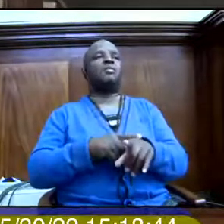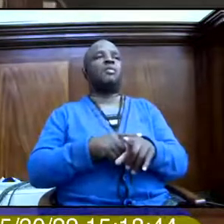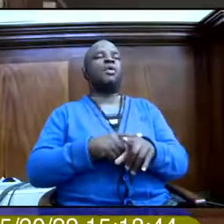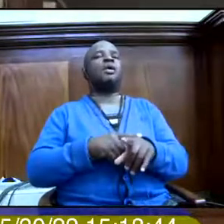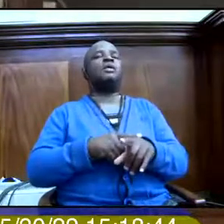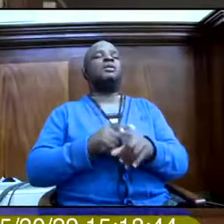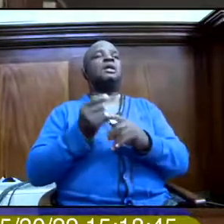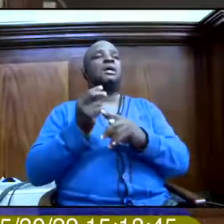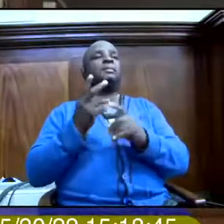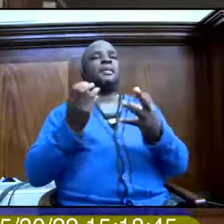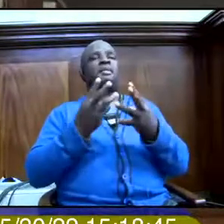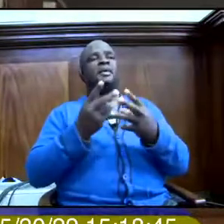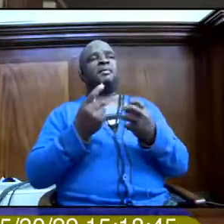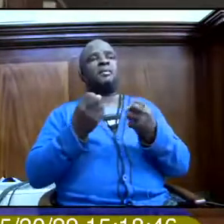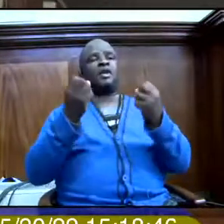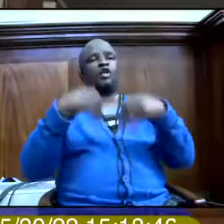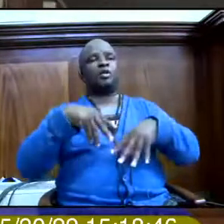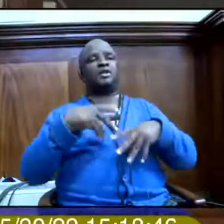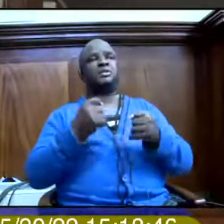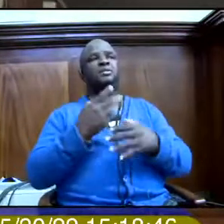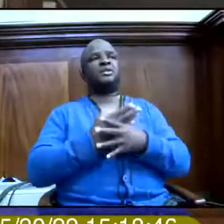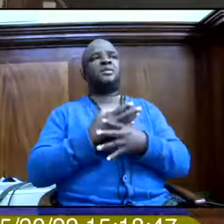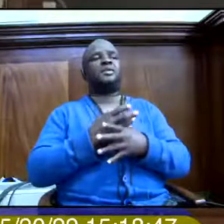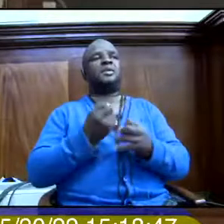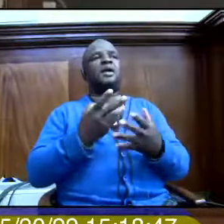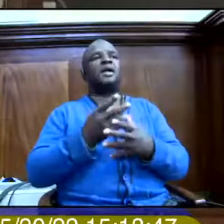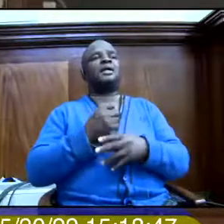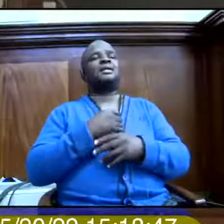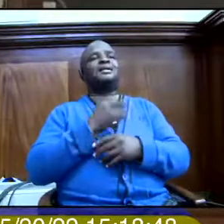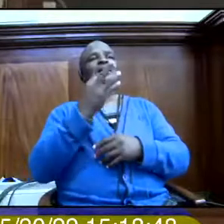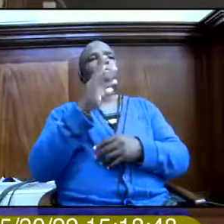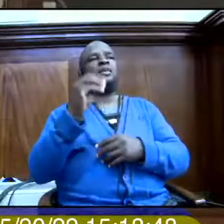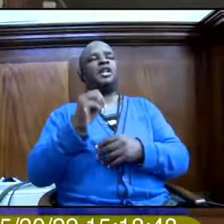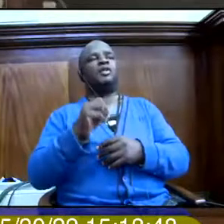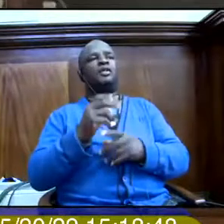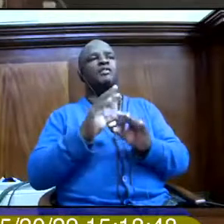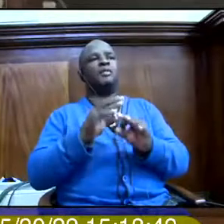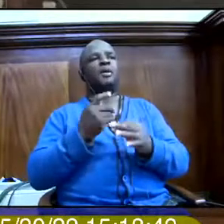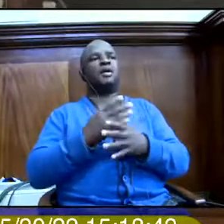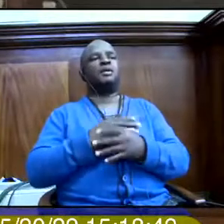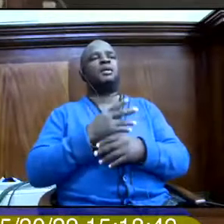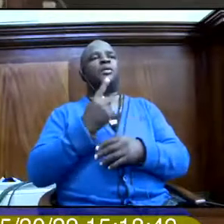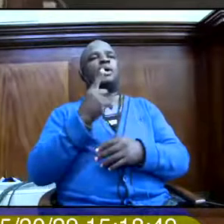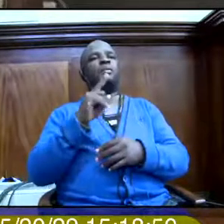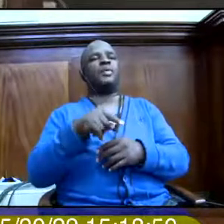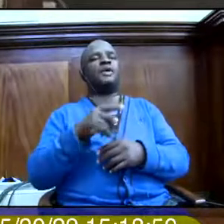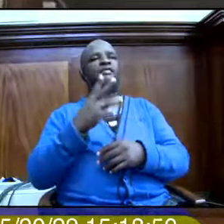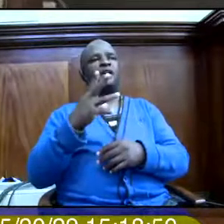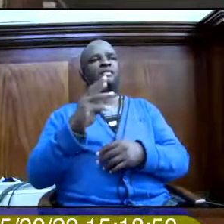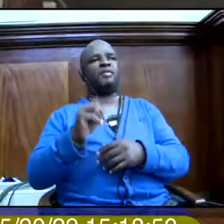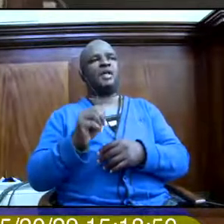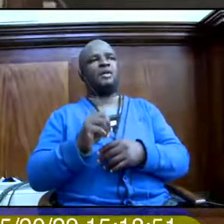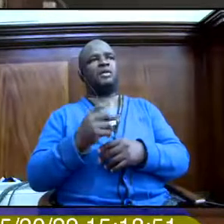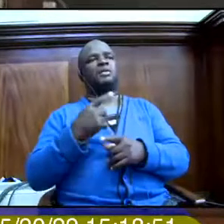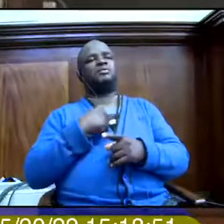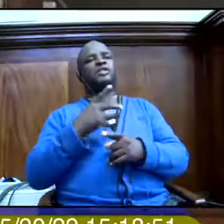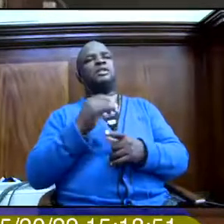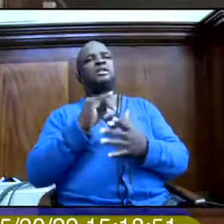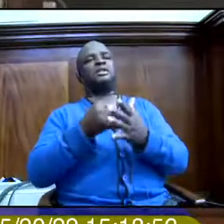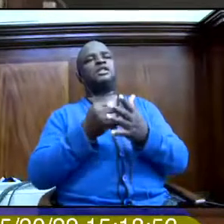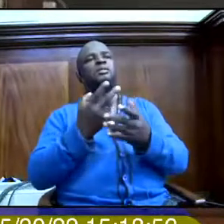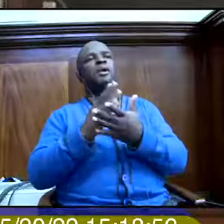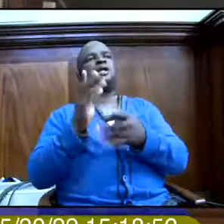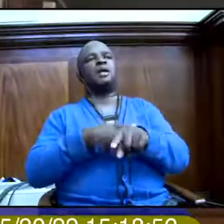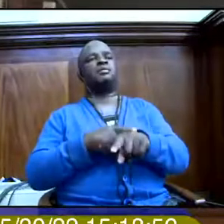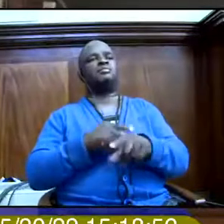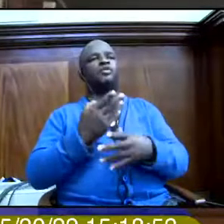reported loss of 3 million formal jobs and 1.5 million informal jobs